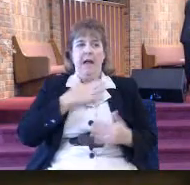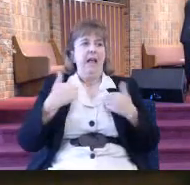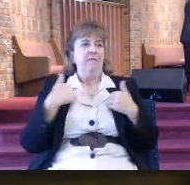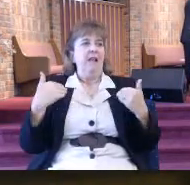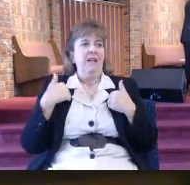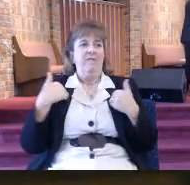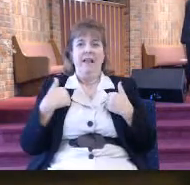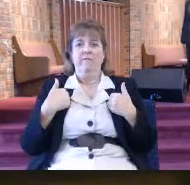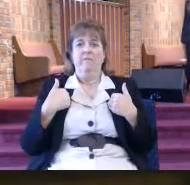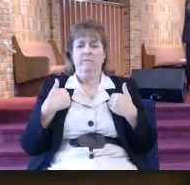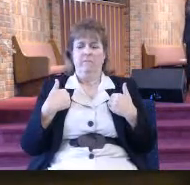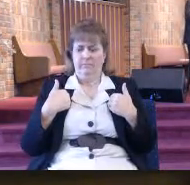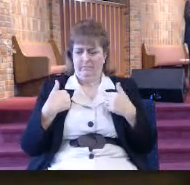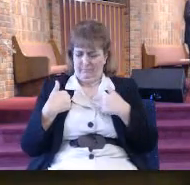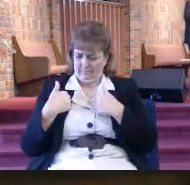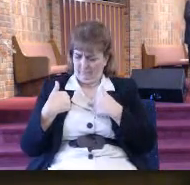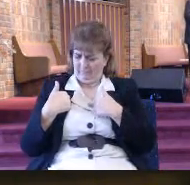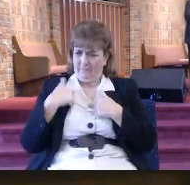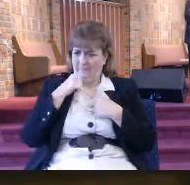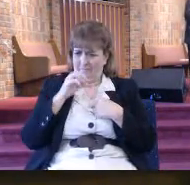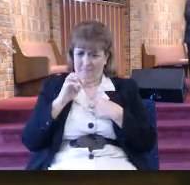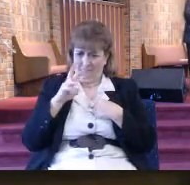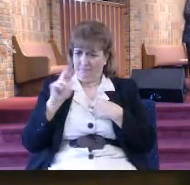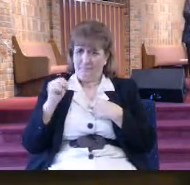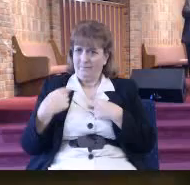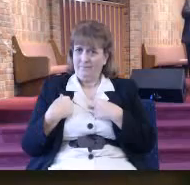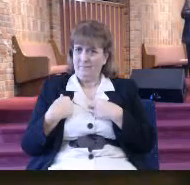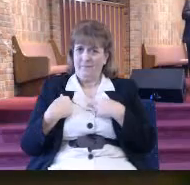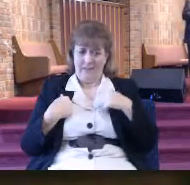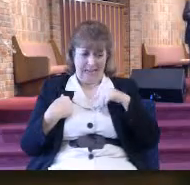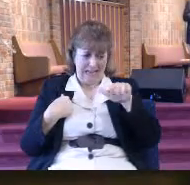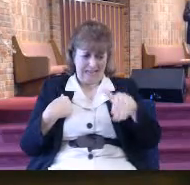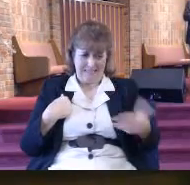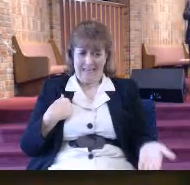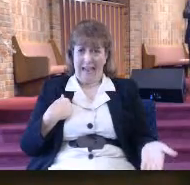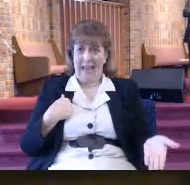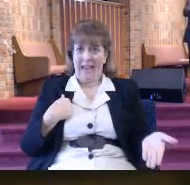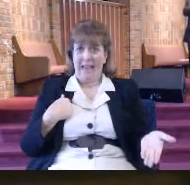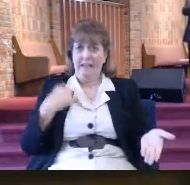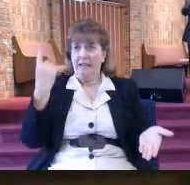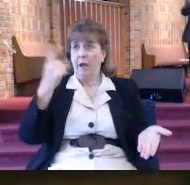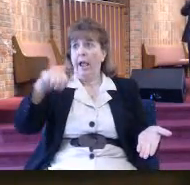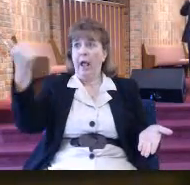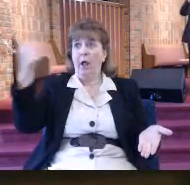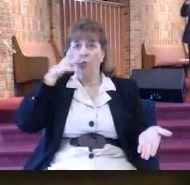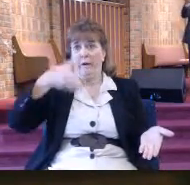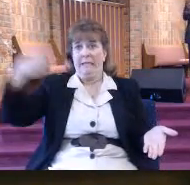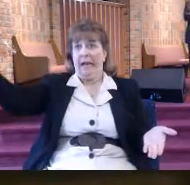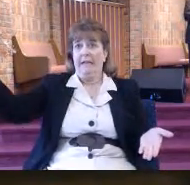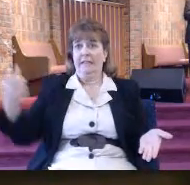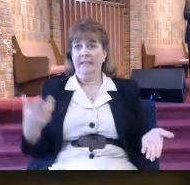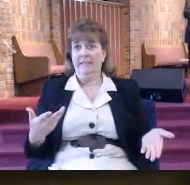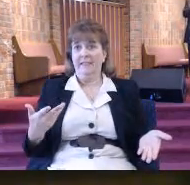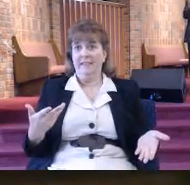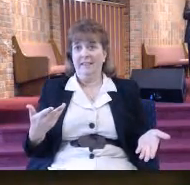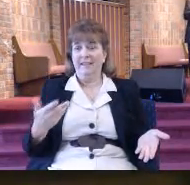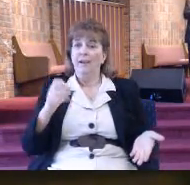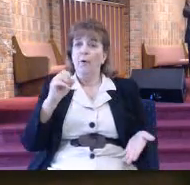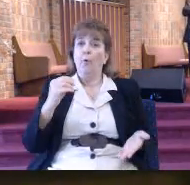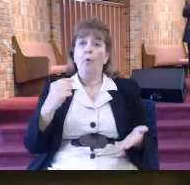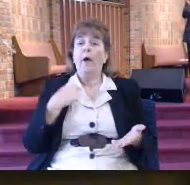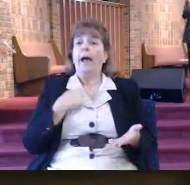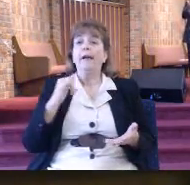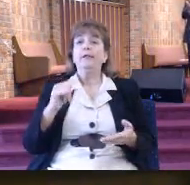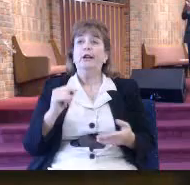don't own. You're going to leave them behind. It would be clearer to say you are in ability to use them,